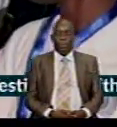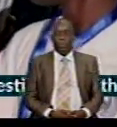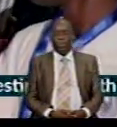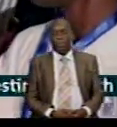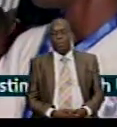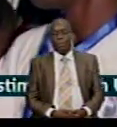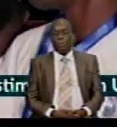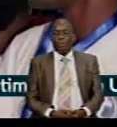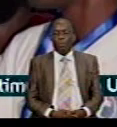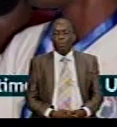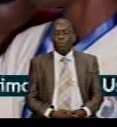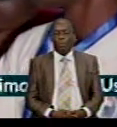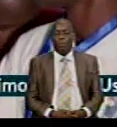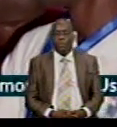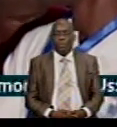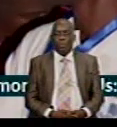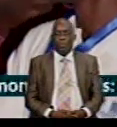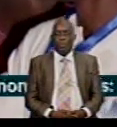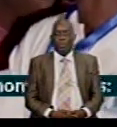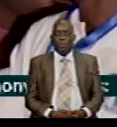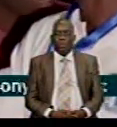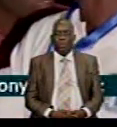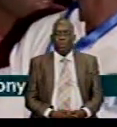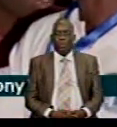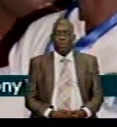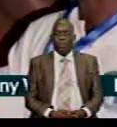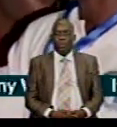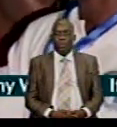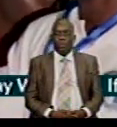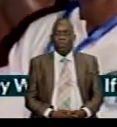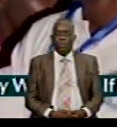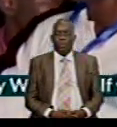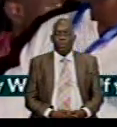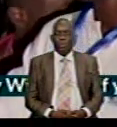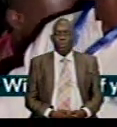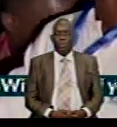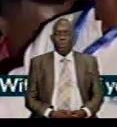Just now, I started to feel like explain French. And they were.